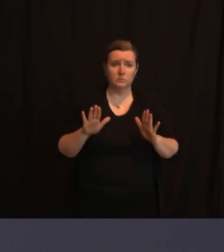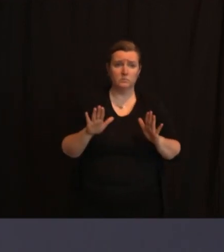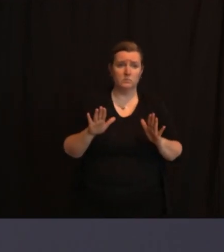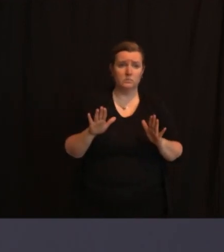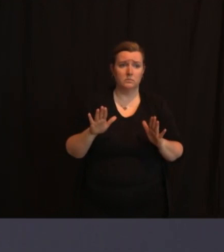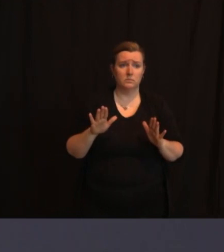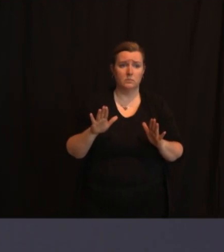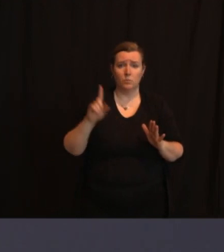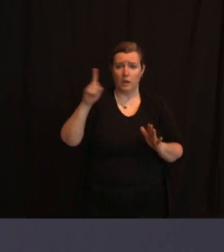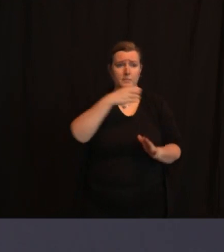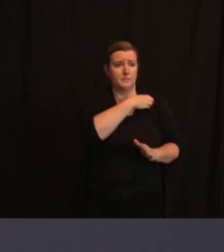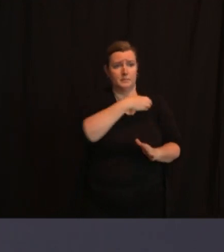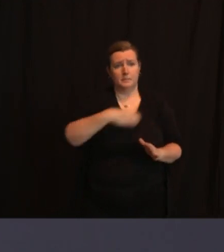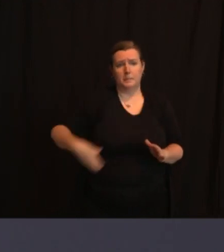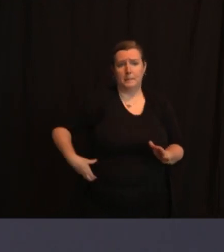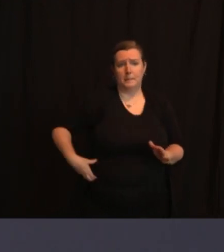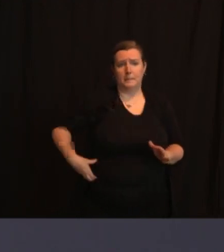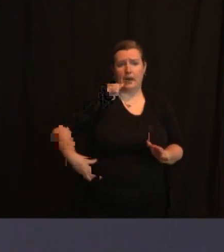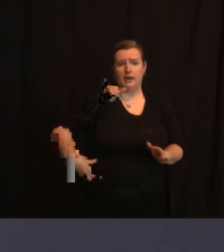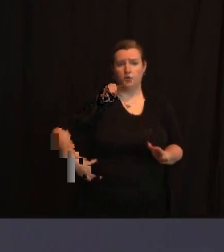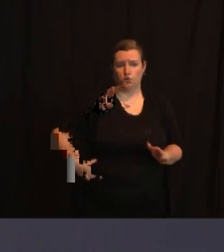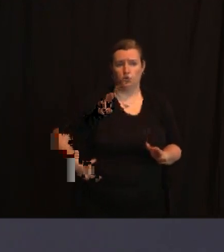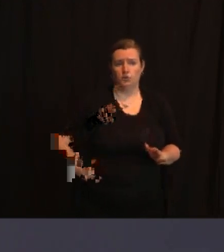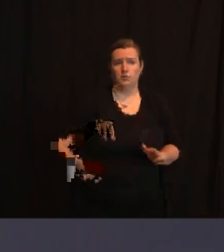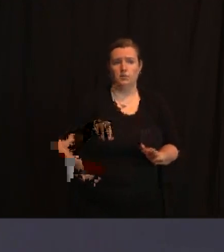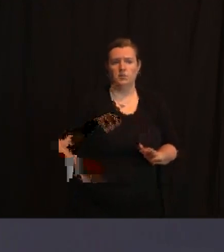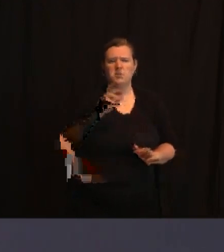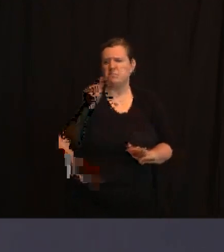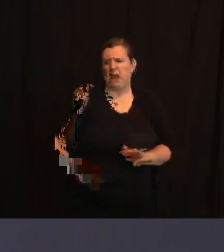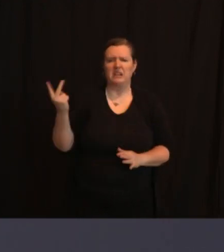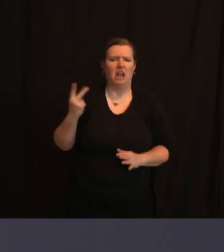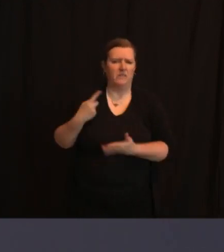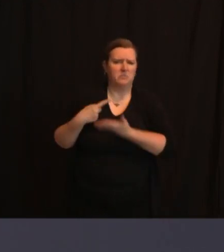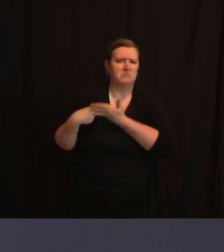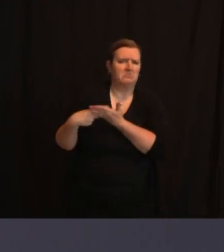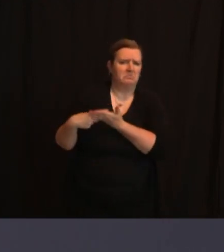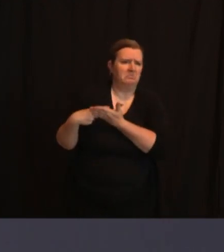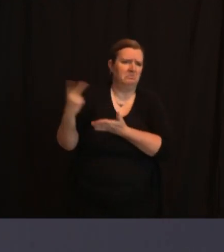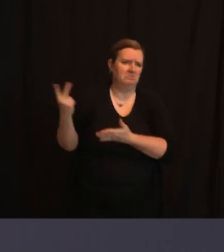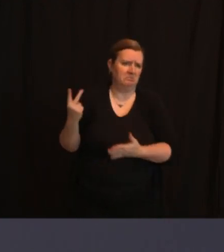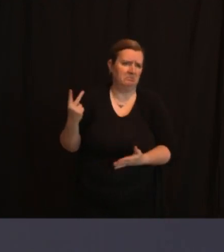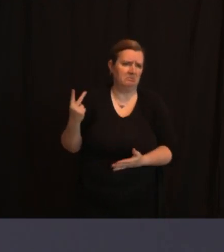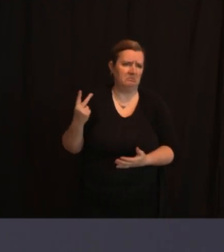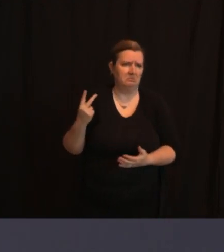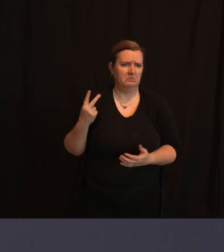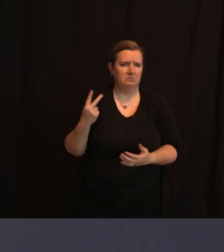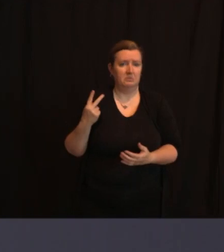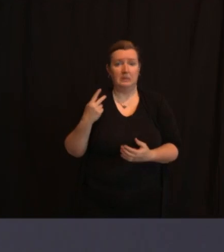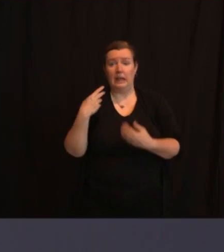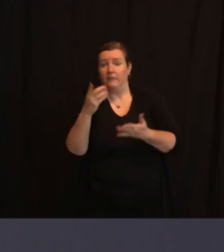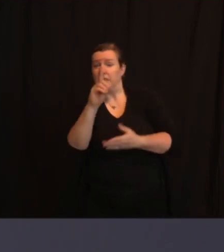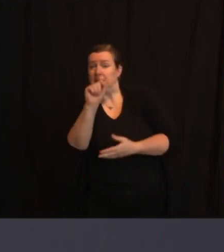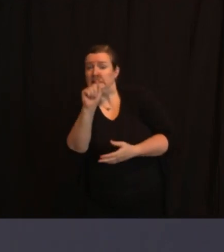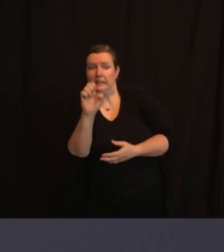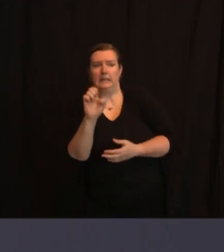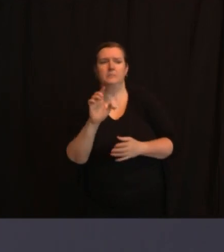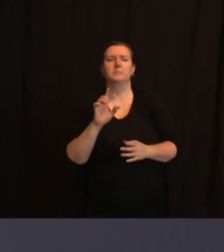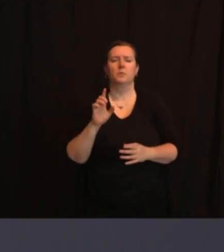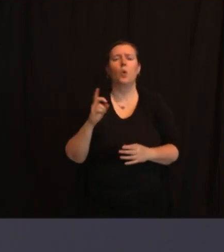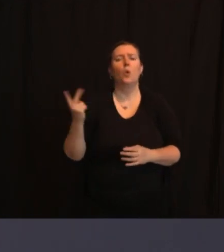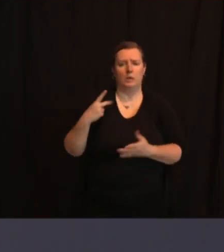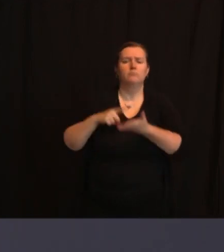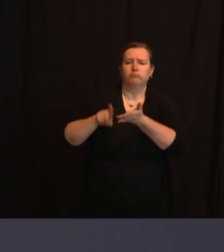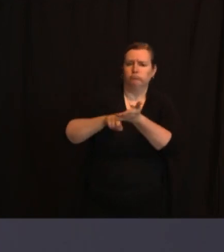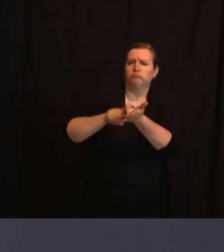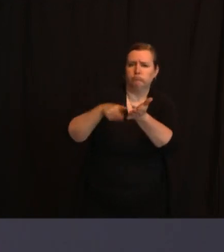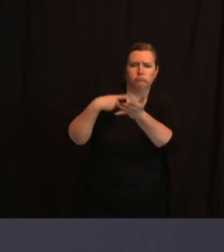Matt and I were discussing earlier. I can't give you a date, but that's something clearly we're looking at, and doing that right, including, the consideration